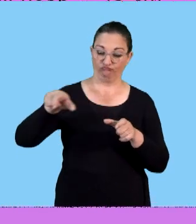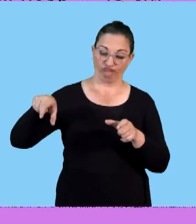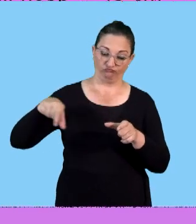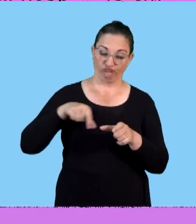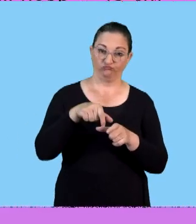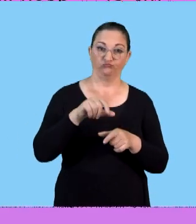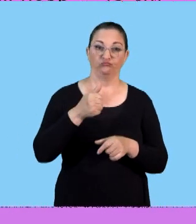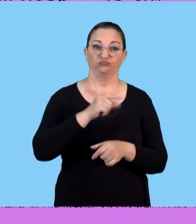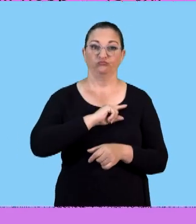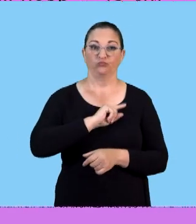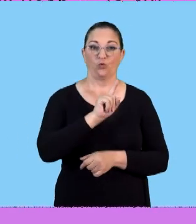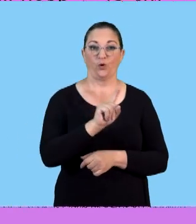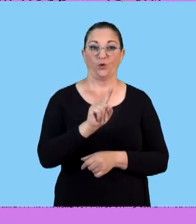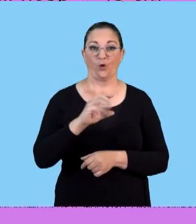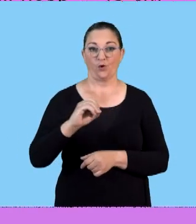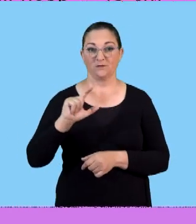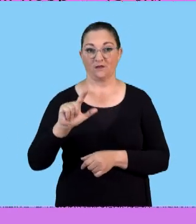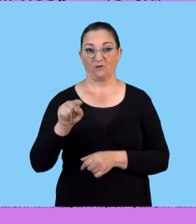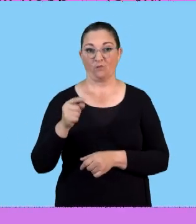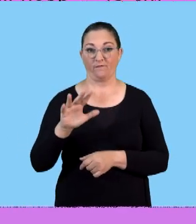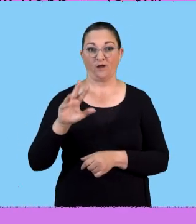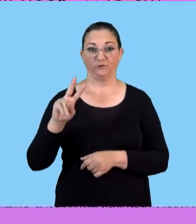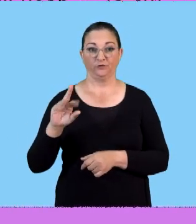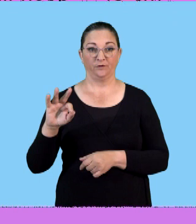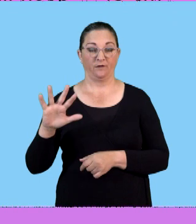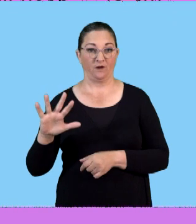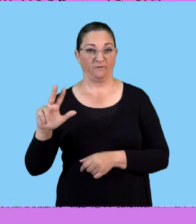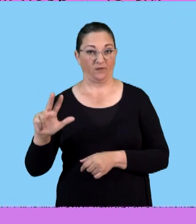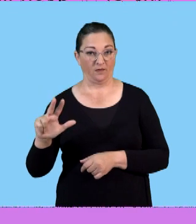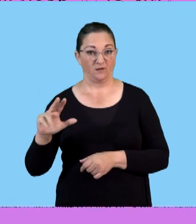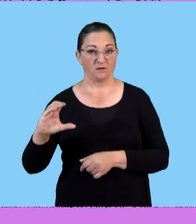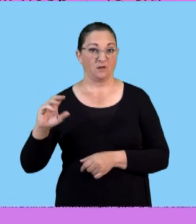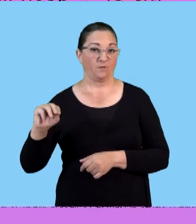the basketball, and I ended with an answer of